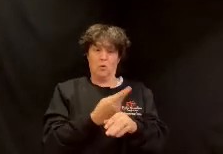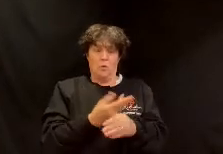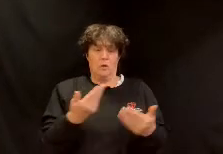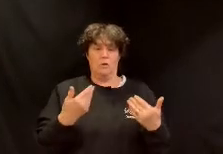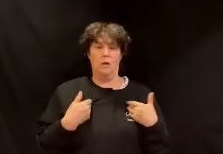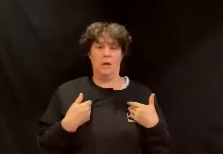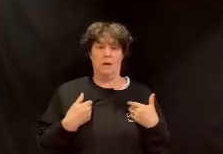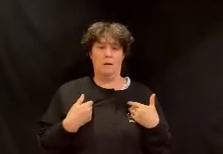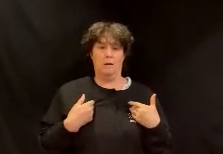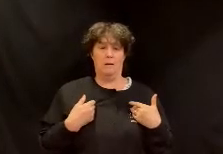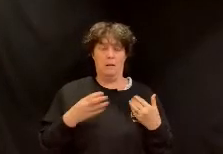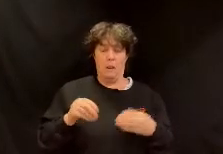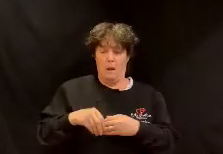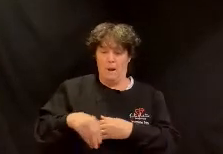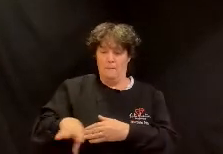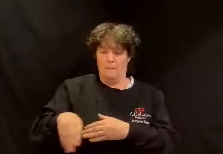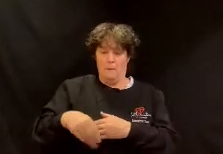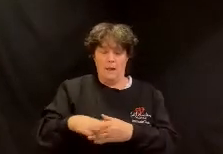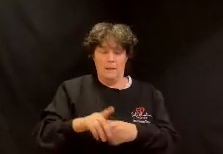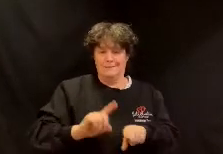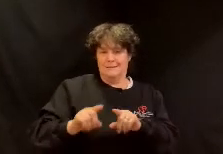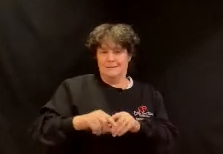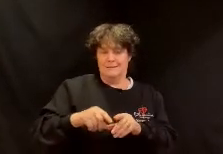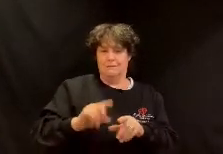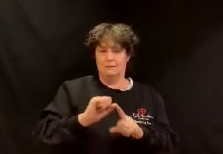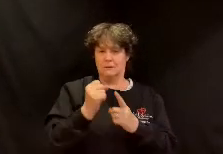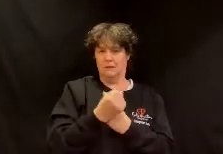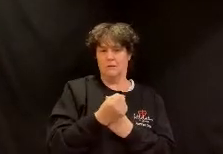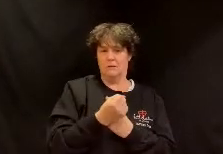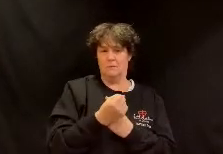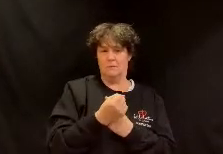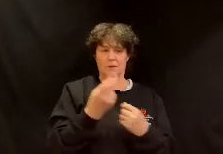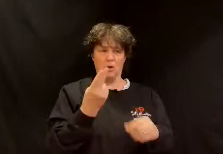it in your situation. Just start planting it.